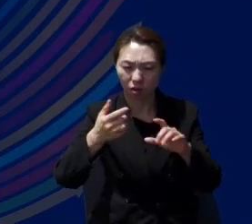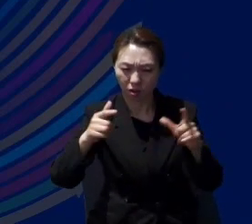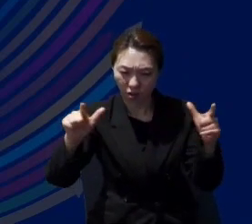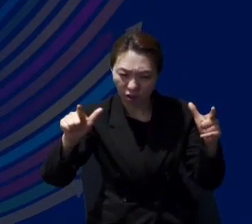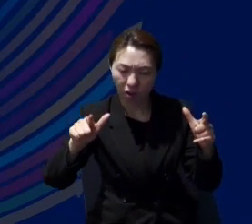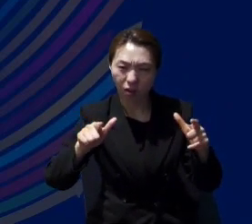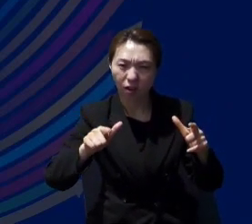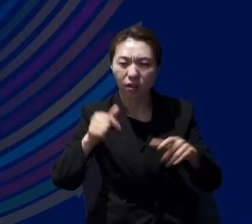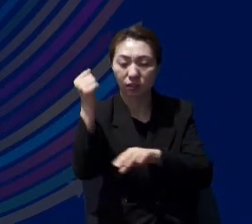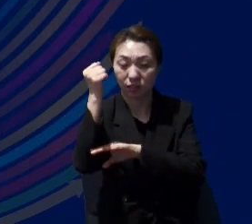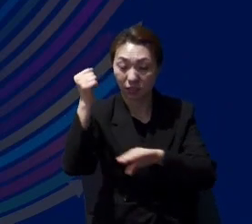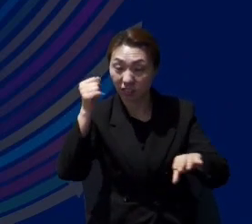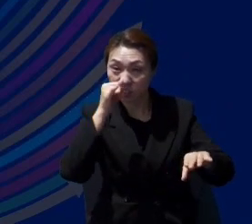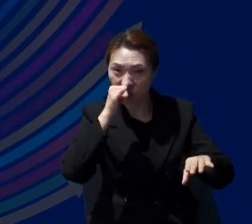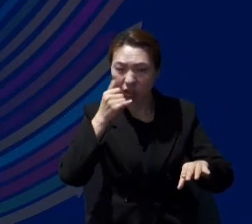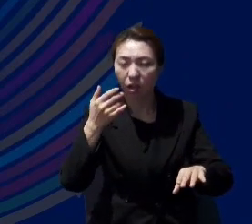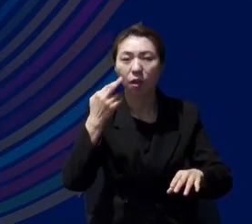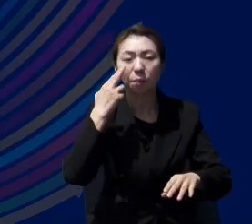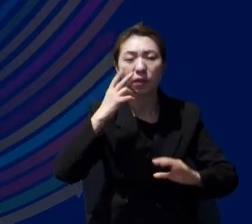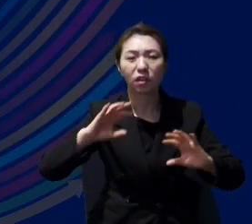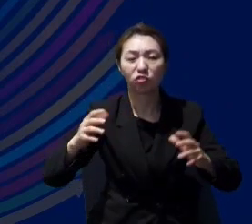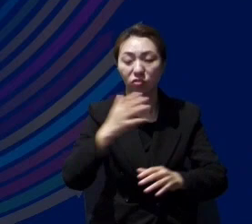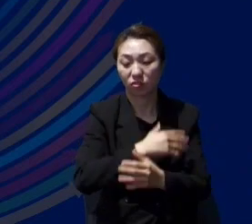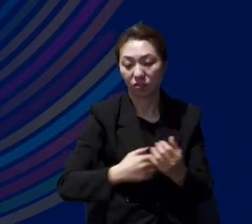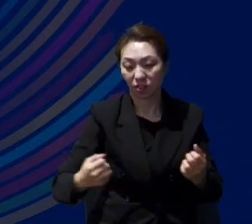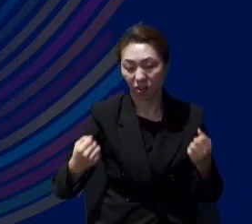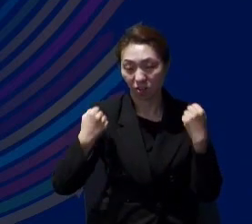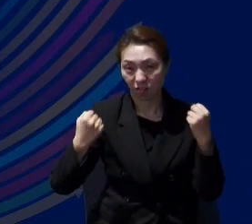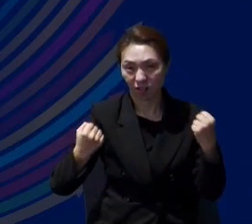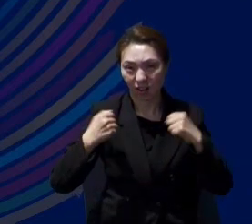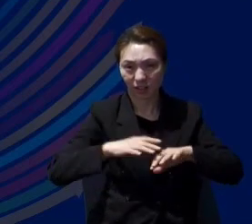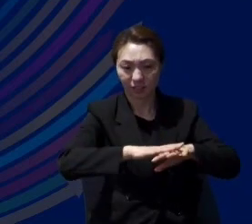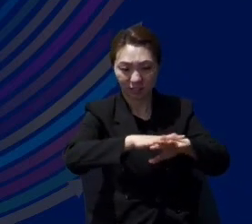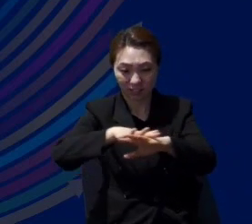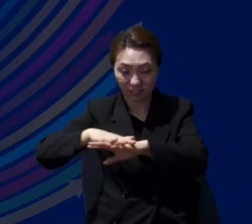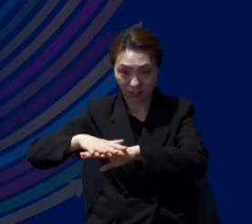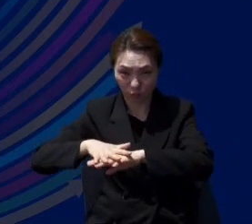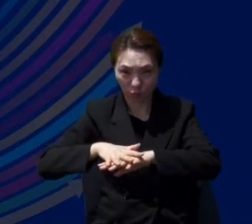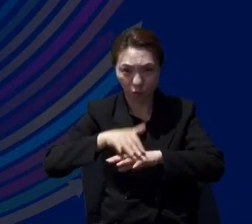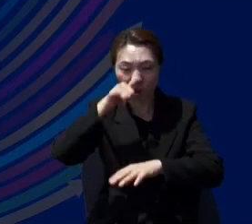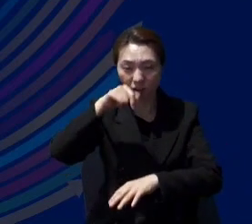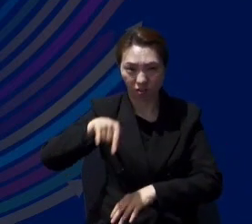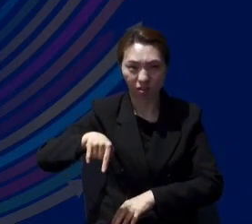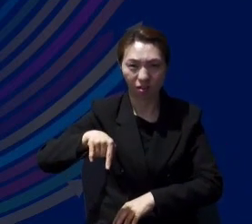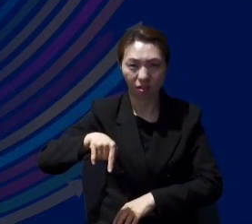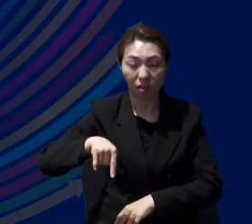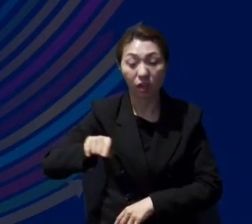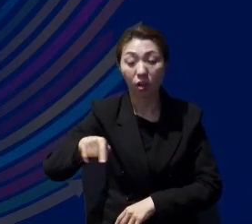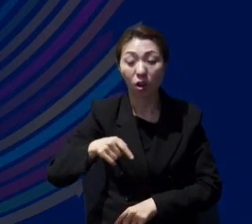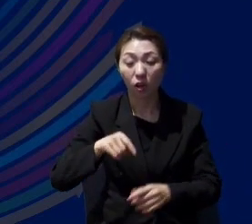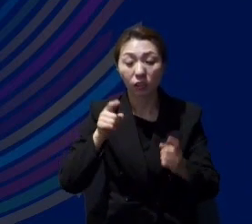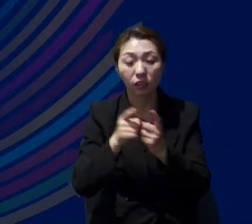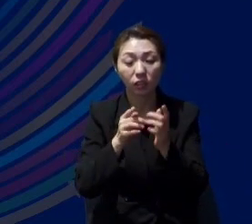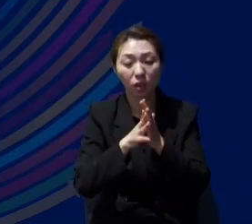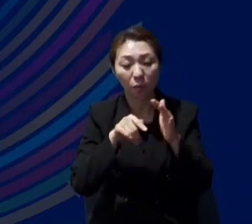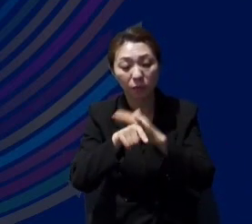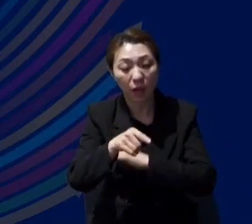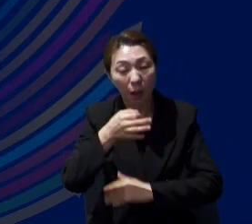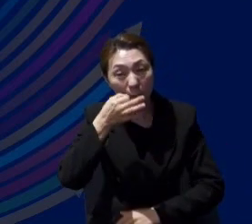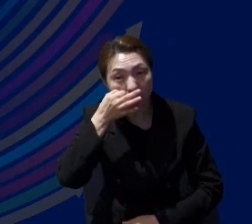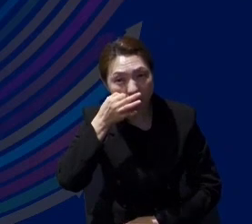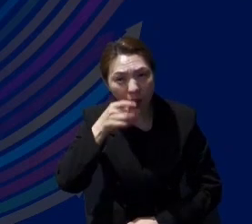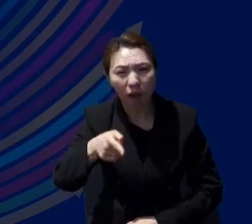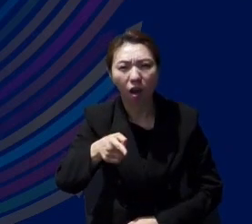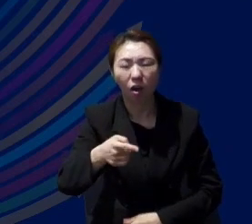shown the URL there, but if you just Google US Health Map, it should be the first thing that comes up. And this gives you a chance to look at sort of all of the results that